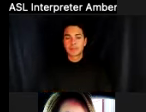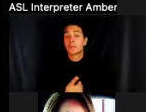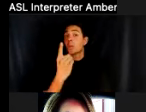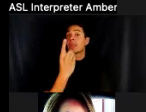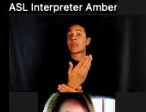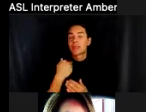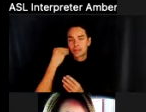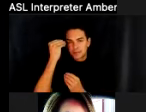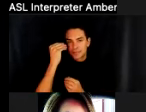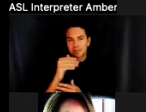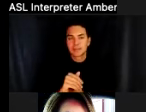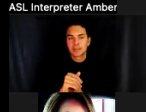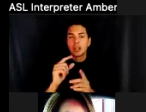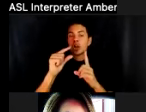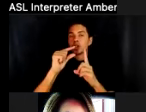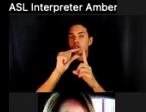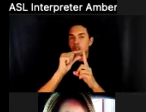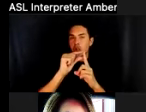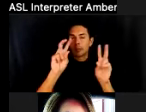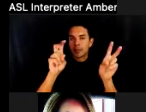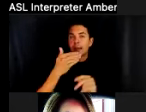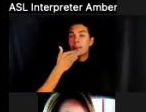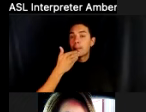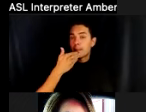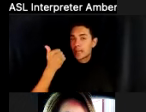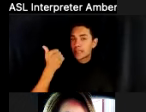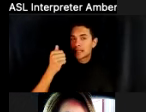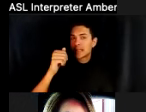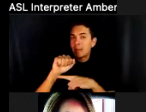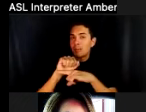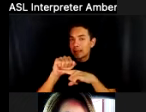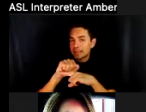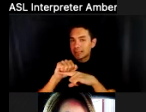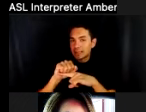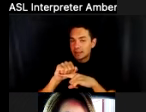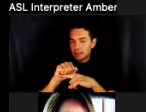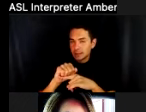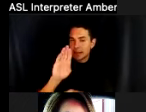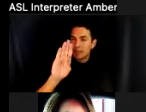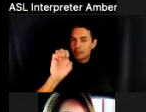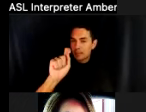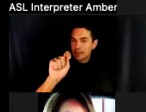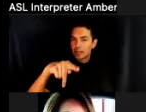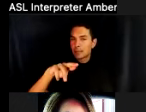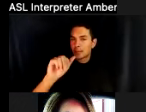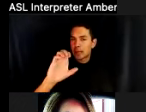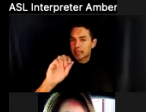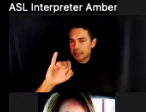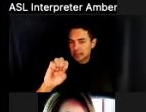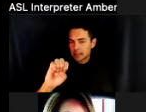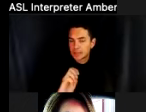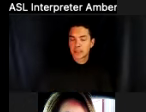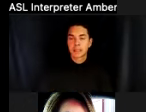the term sort of best practices put out there a little bit, and folks have been sort of asking a lot